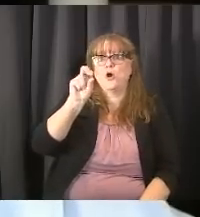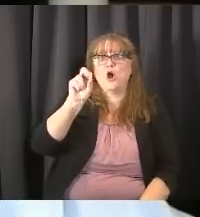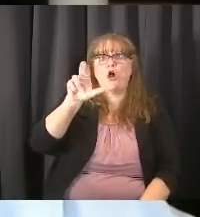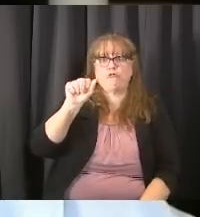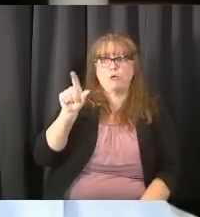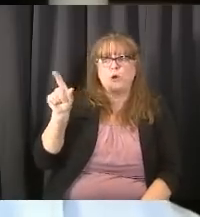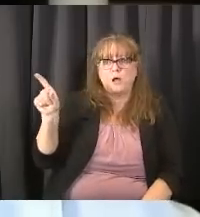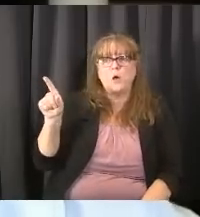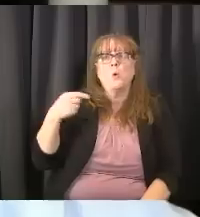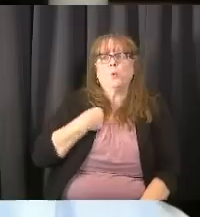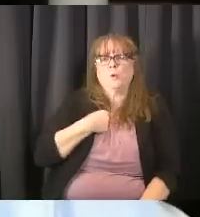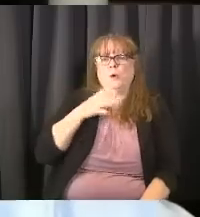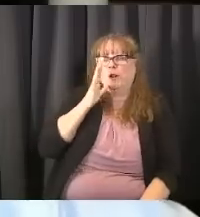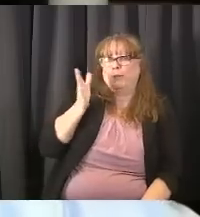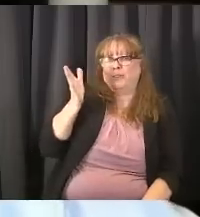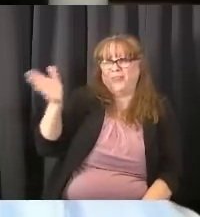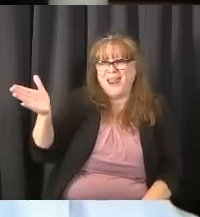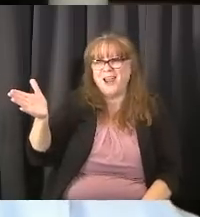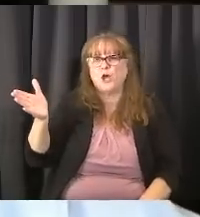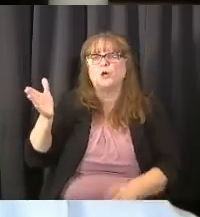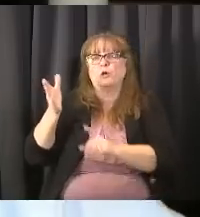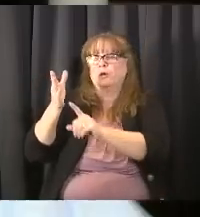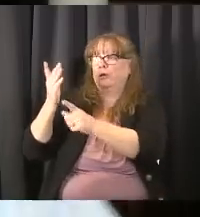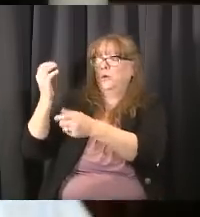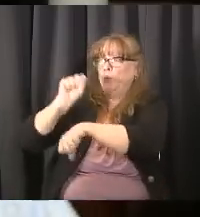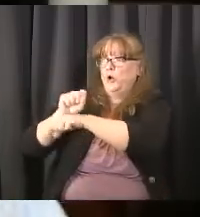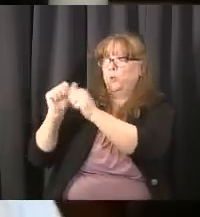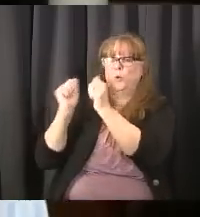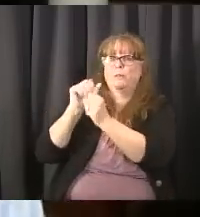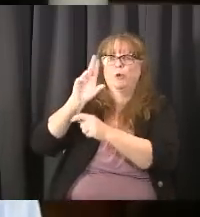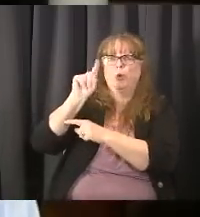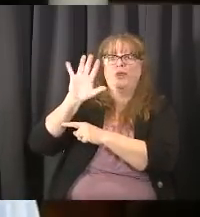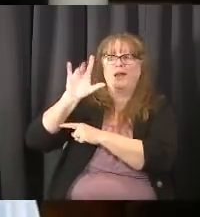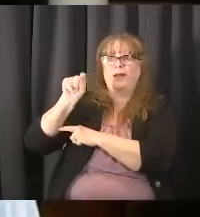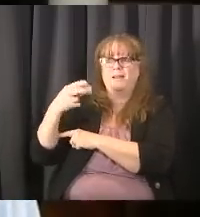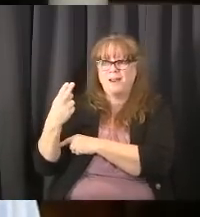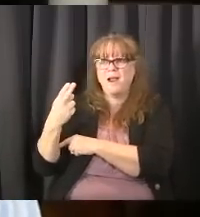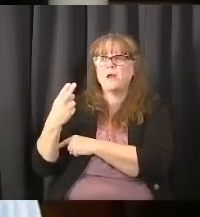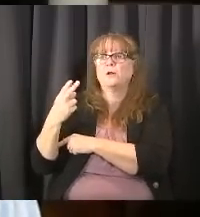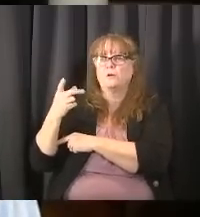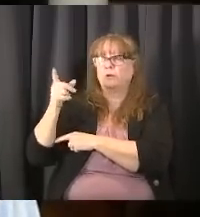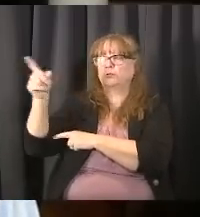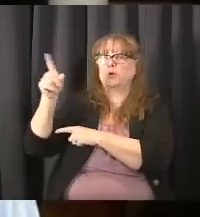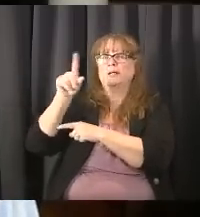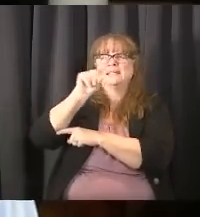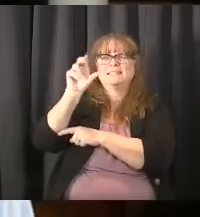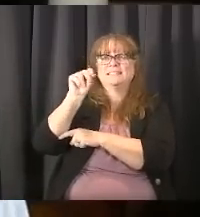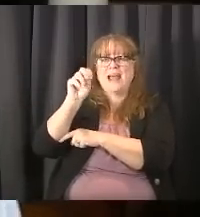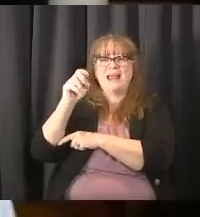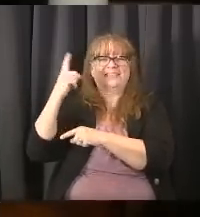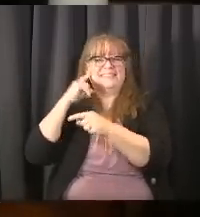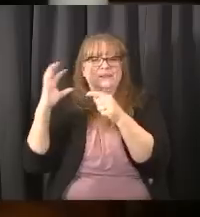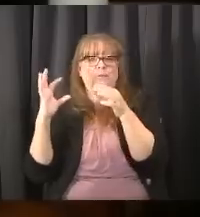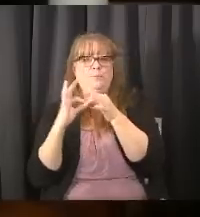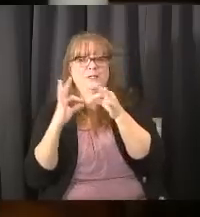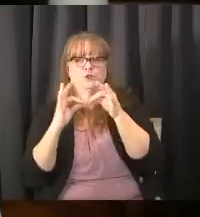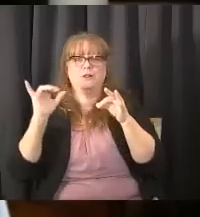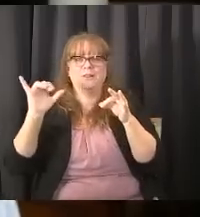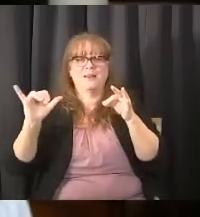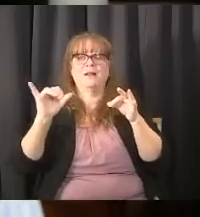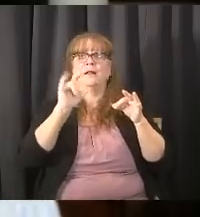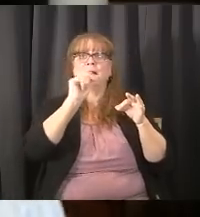Dr. Zane mentioned, on a clinic that we're going to be running on Thursday and Friday of this week. We'll have